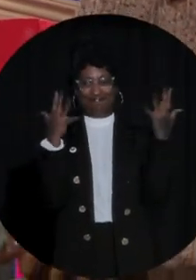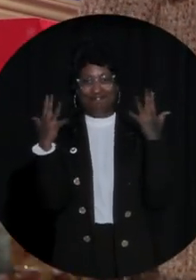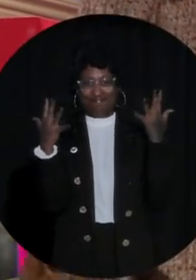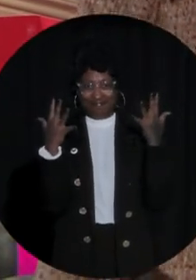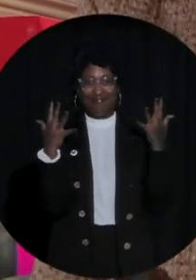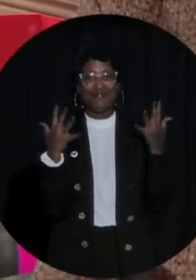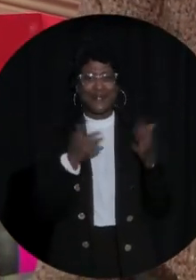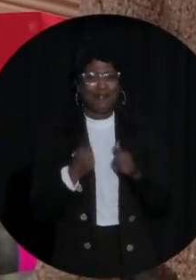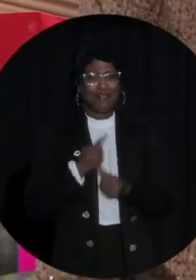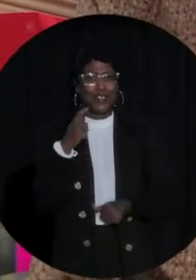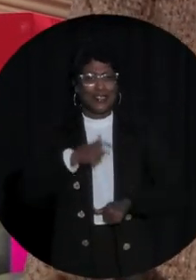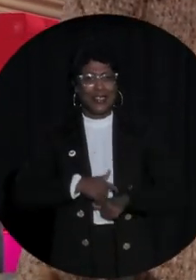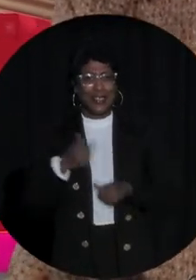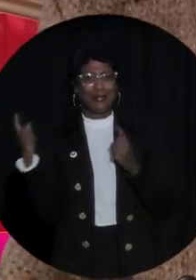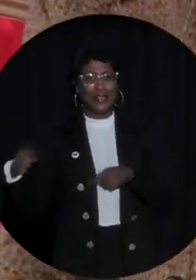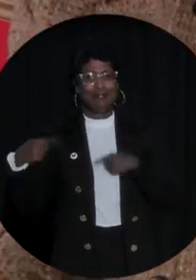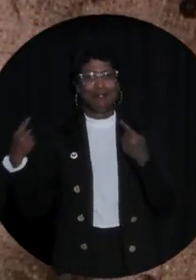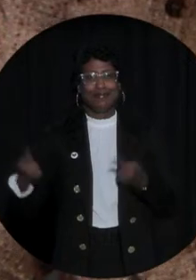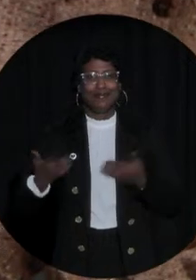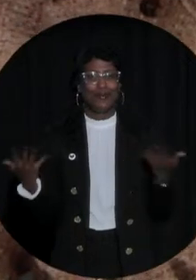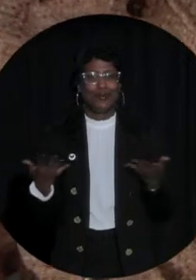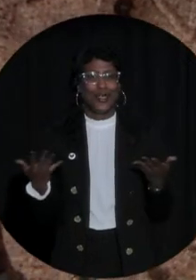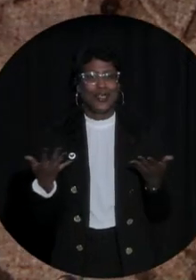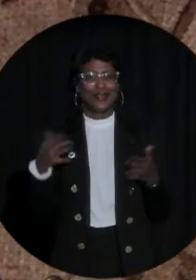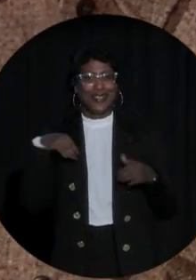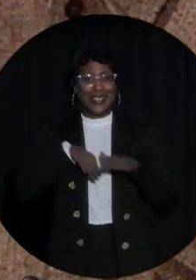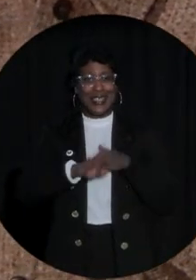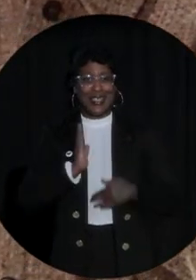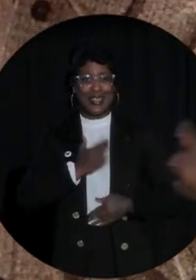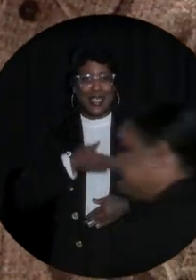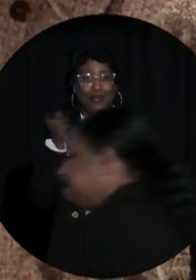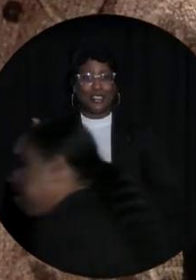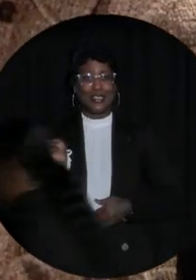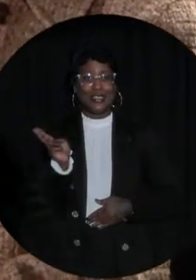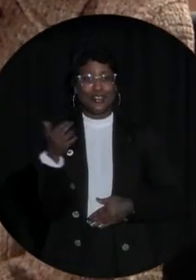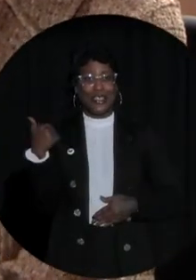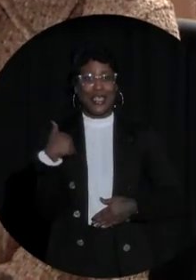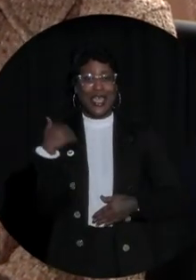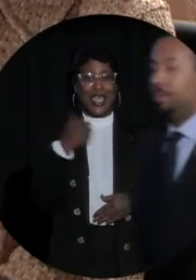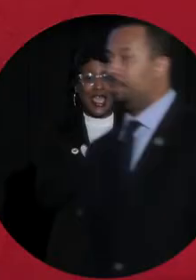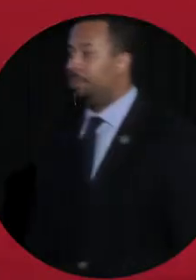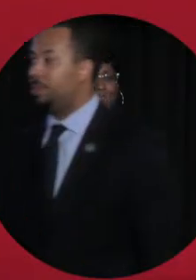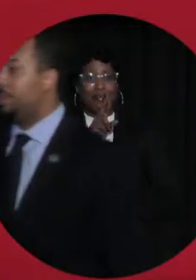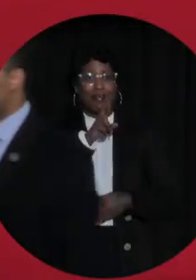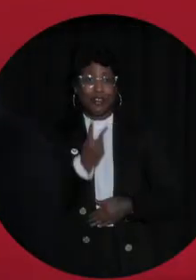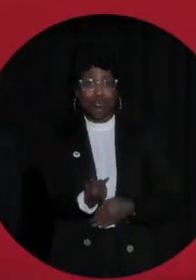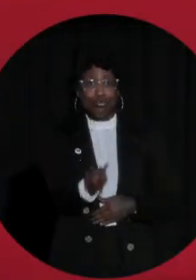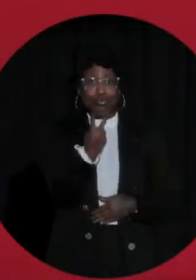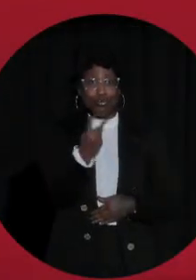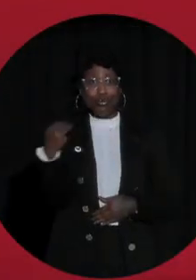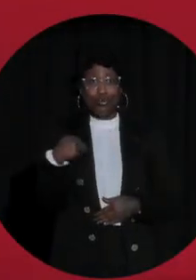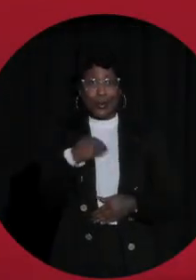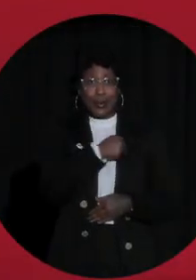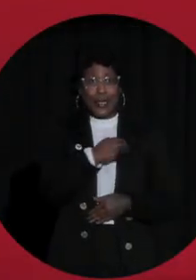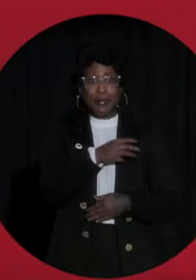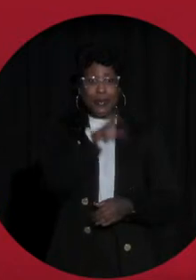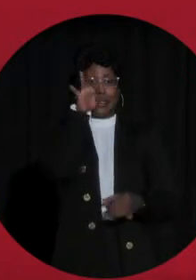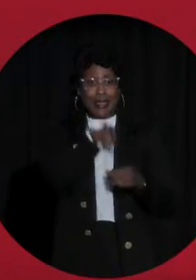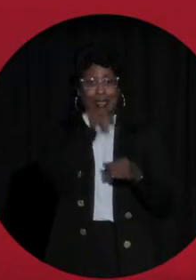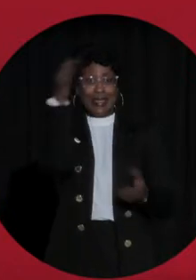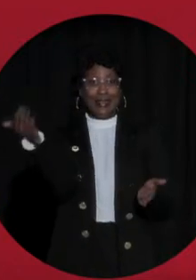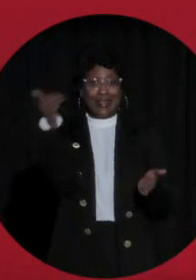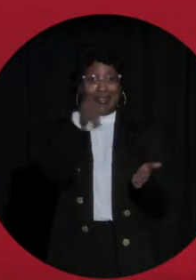And the first time in our history to have two re-elected county council members at